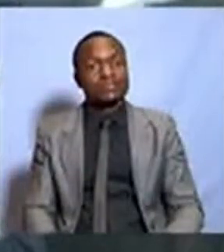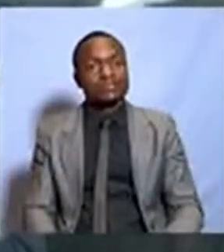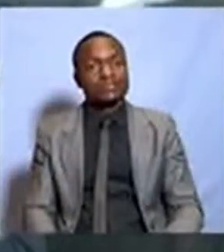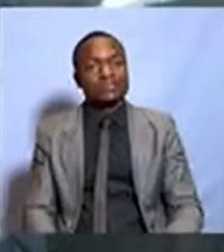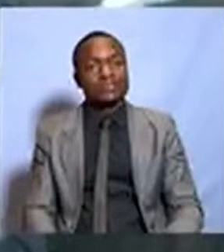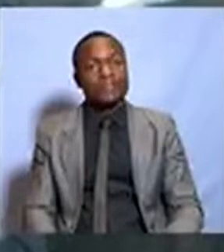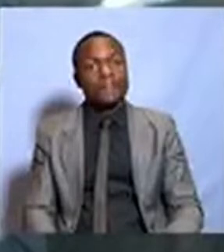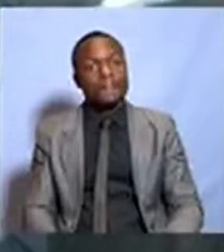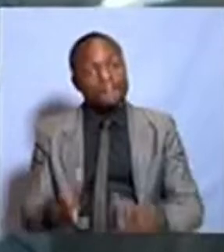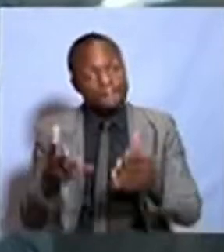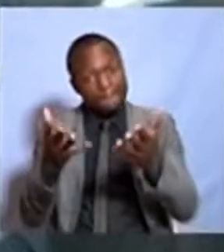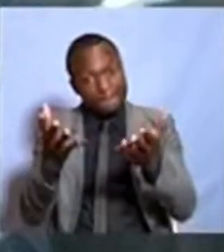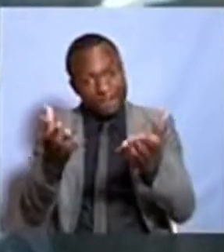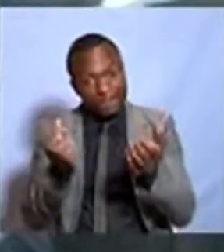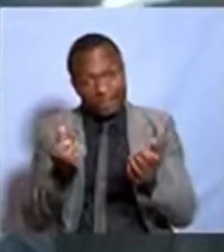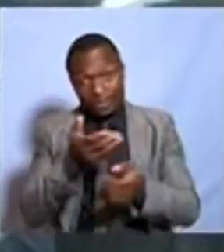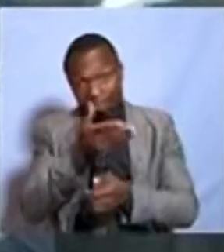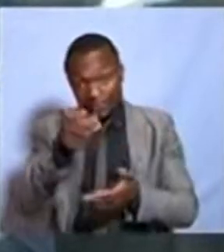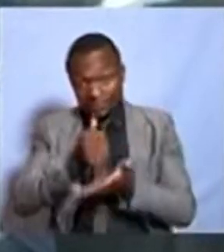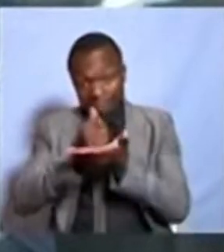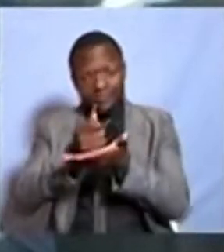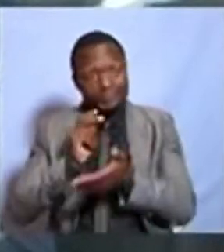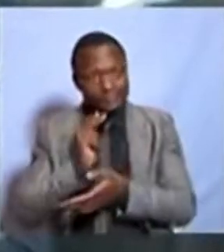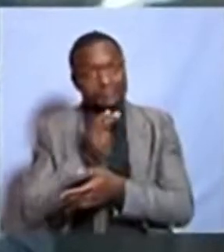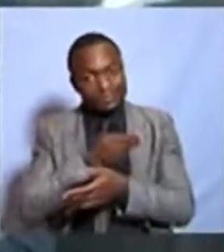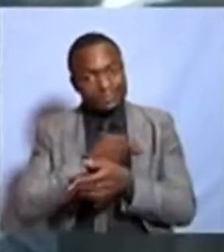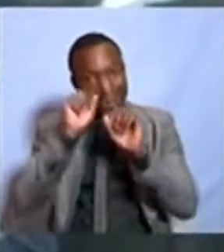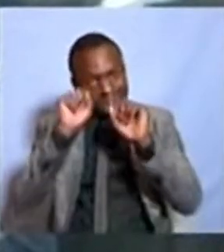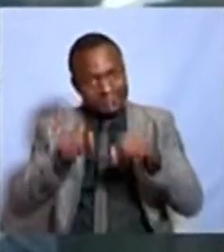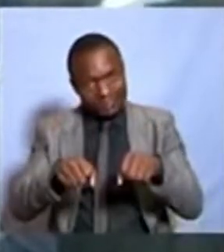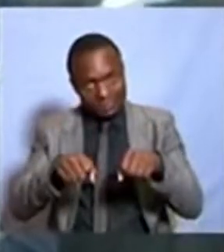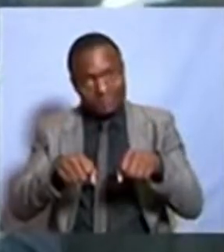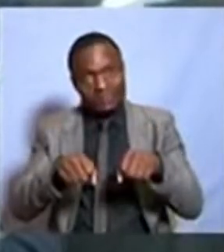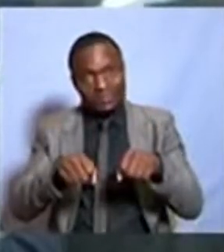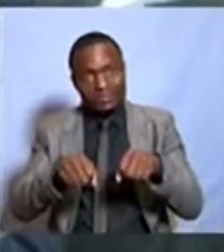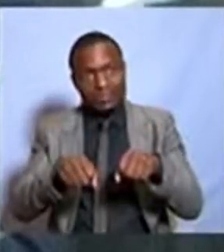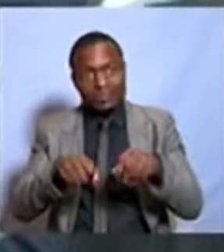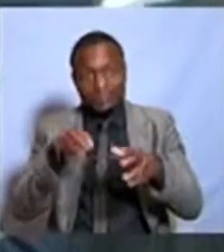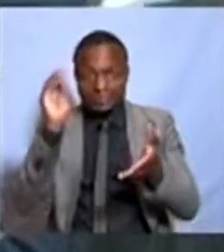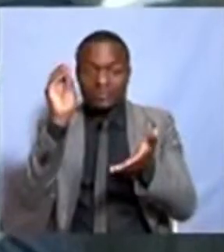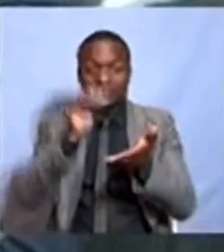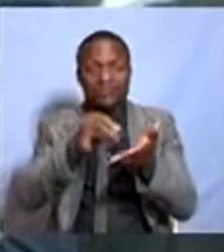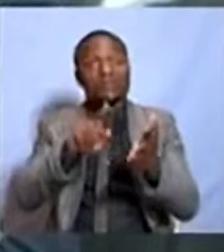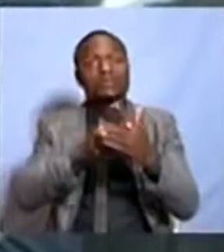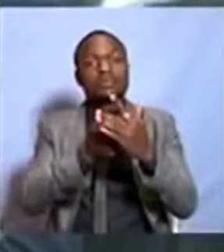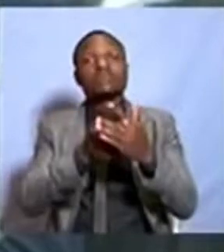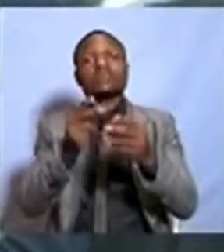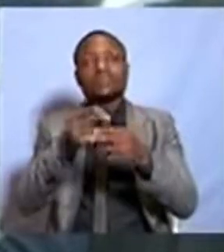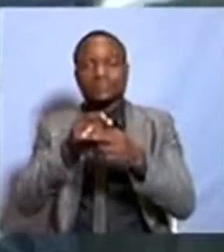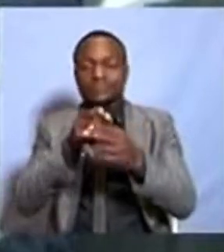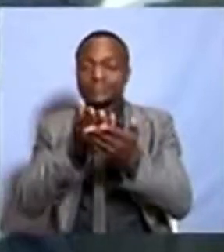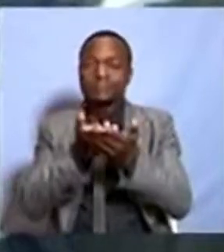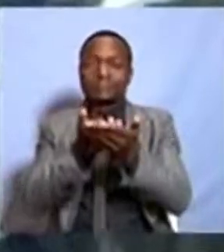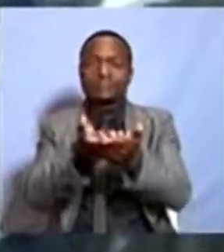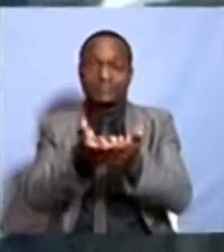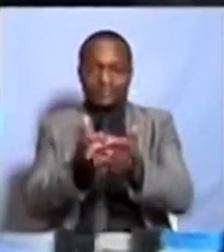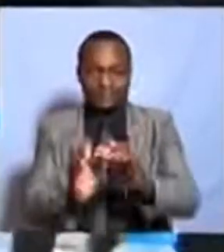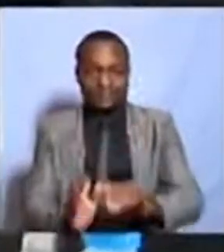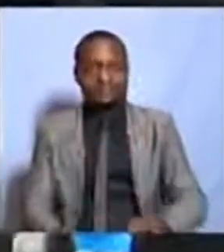So would want you to help us so that we can advance that, as soon as possible. I submit.